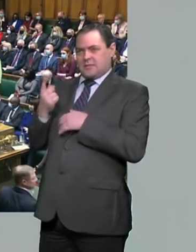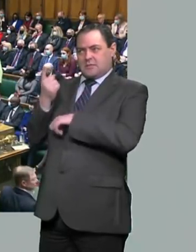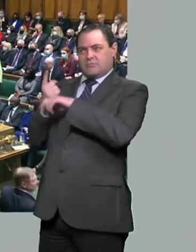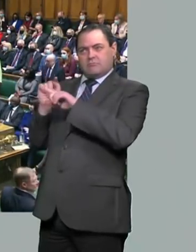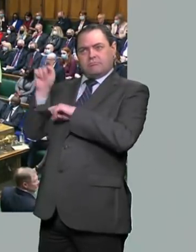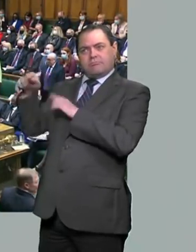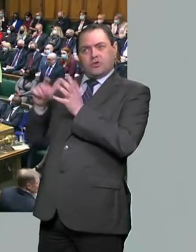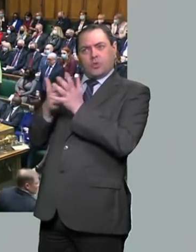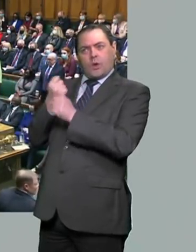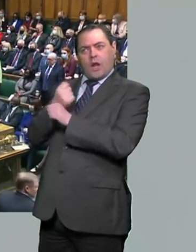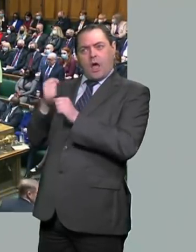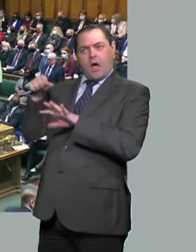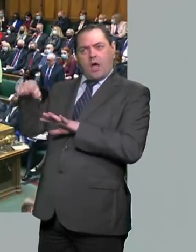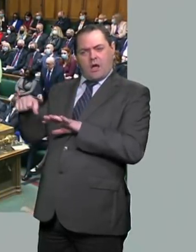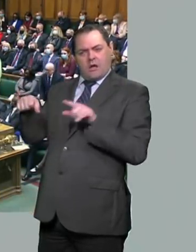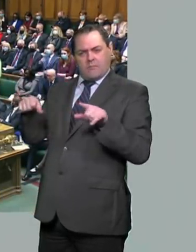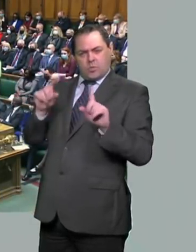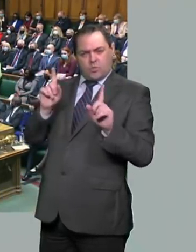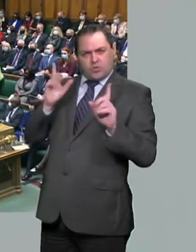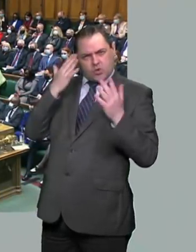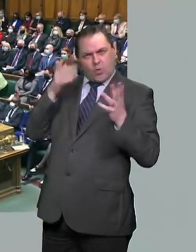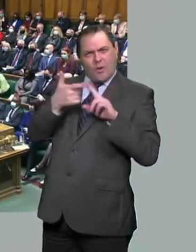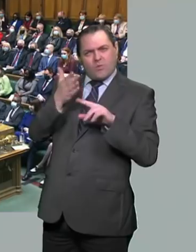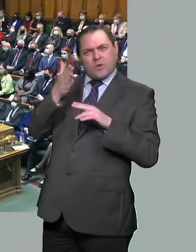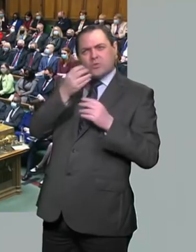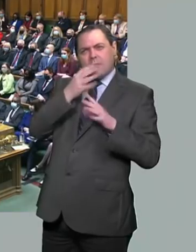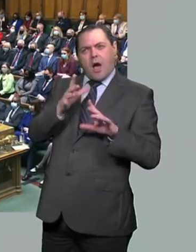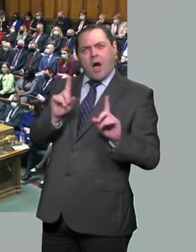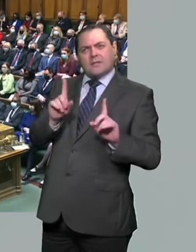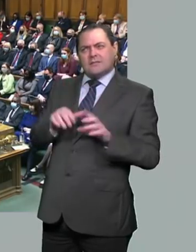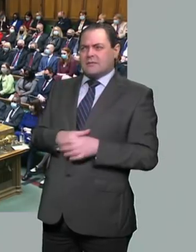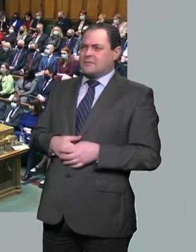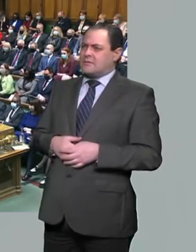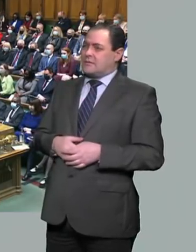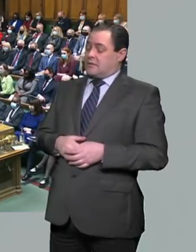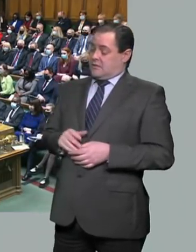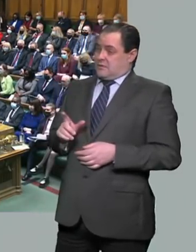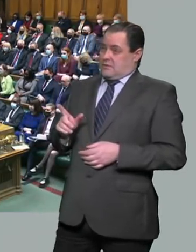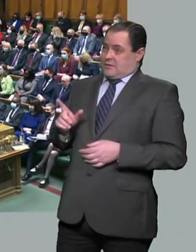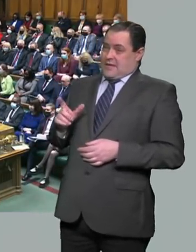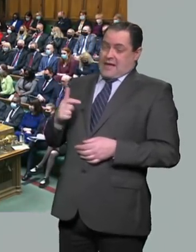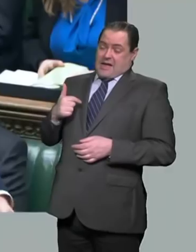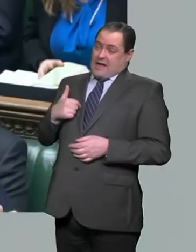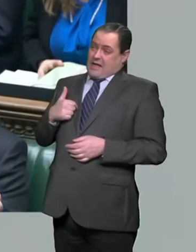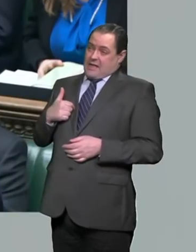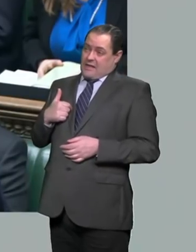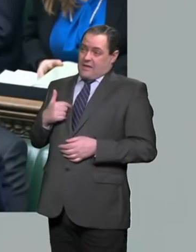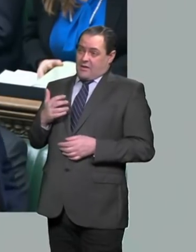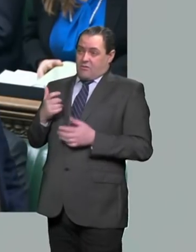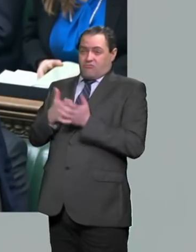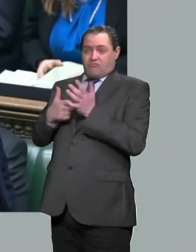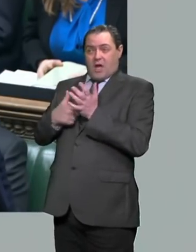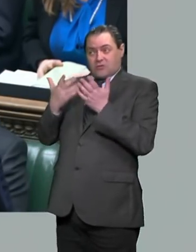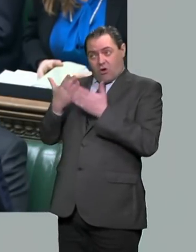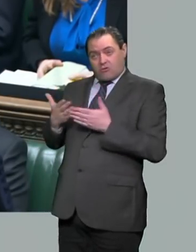Minister. Well, Mr. Speaker, I hesitate to remind the right honourable lady, but